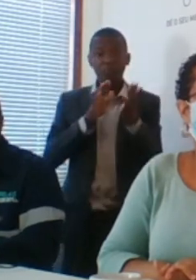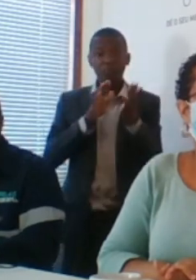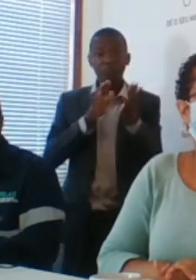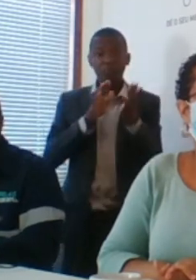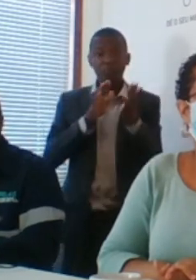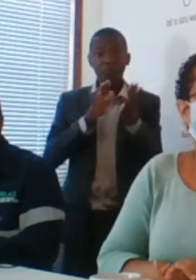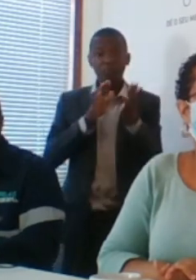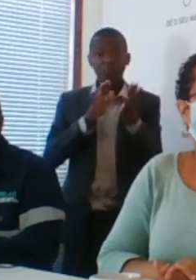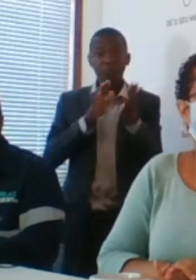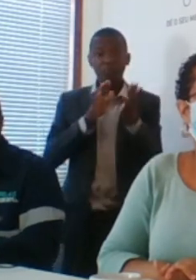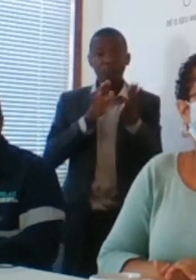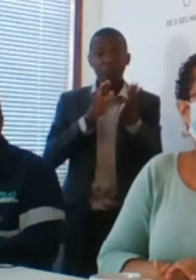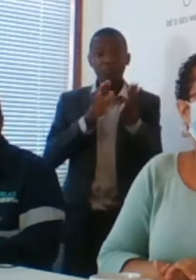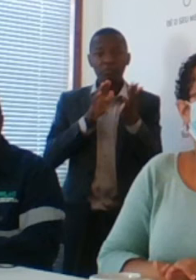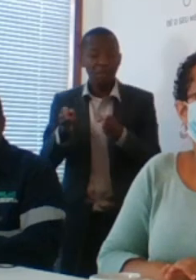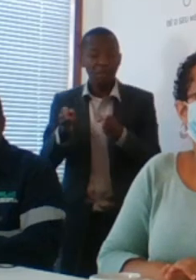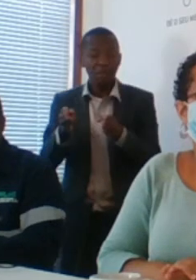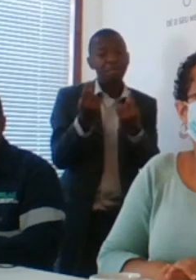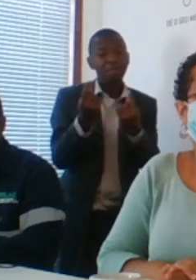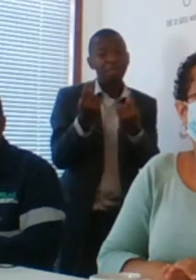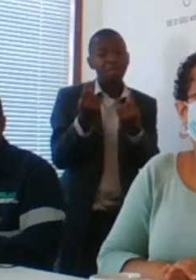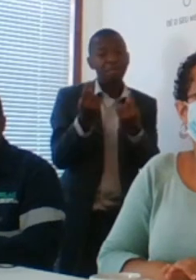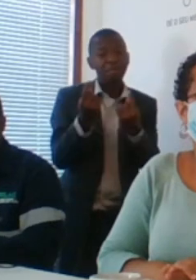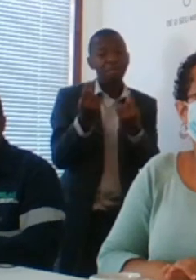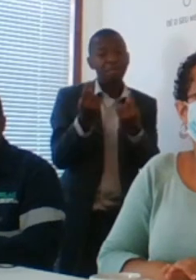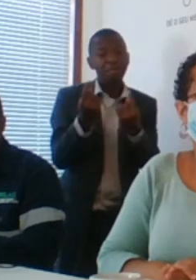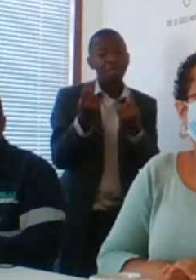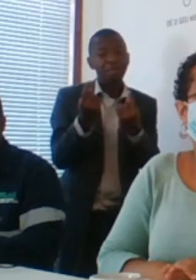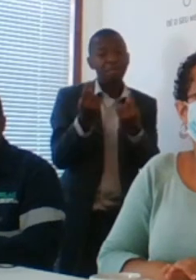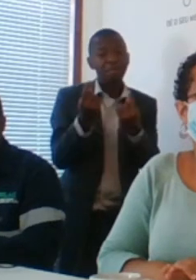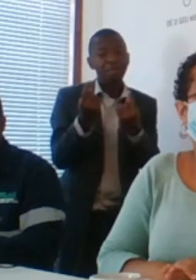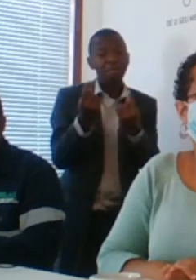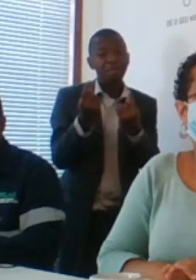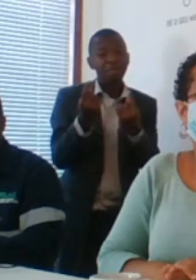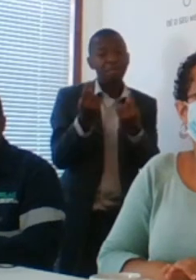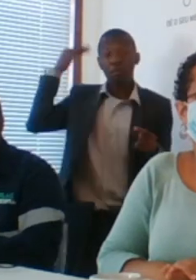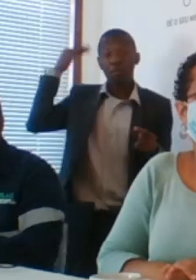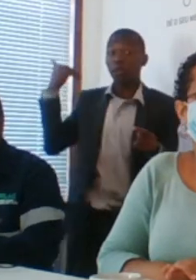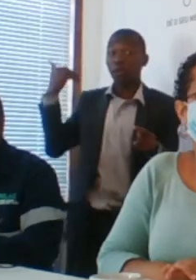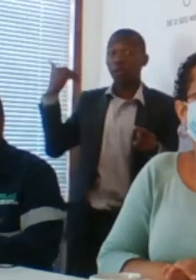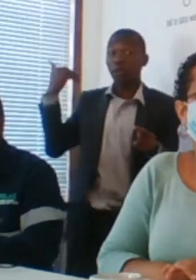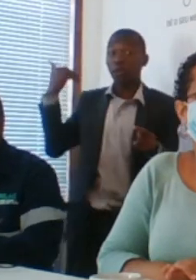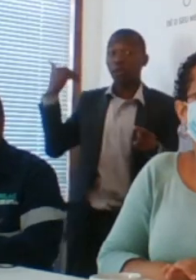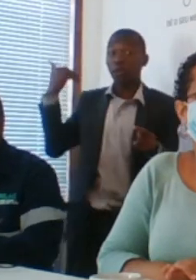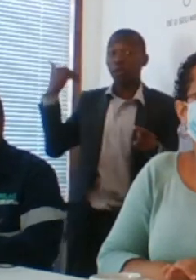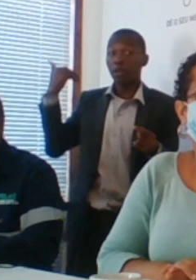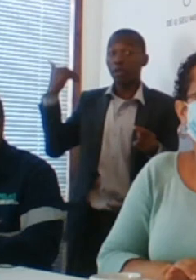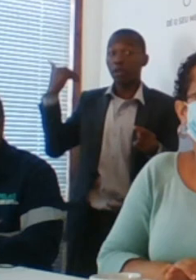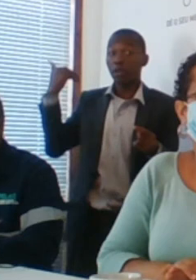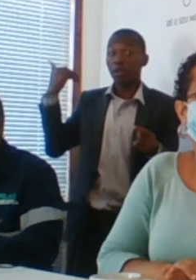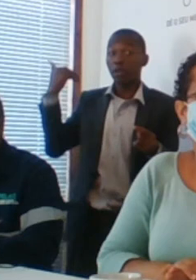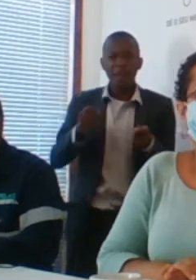people, the Secretary of State for Youth and Employment approved to the Presidential Decree No.